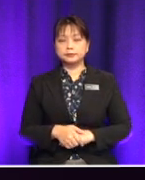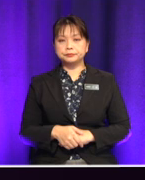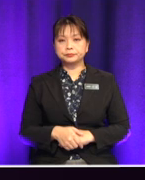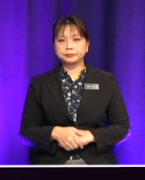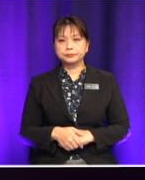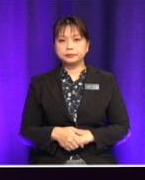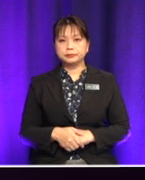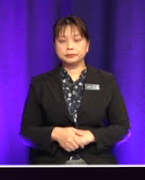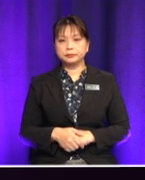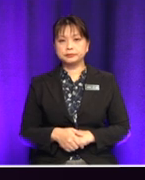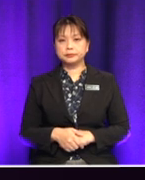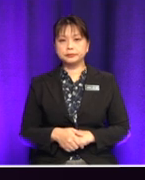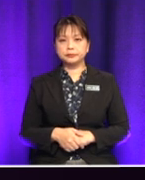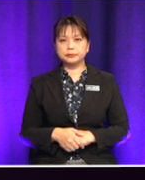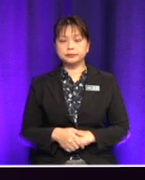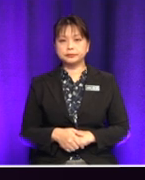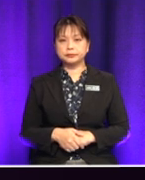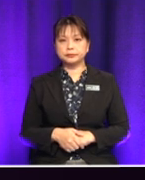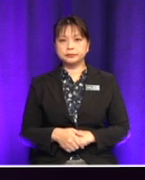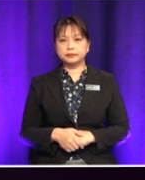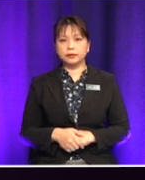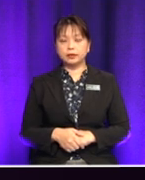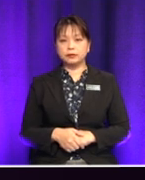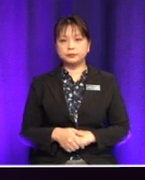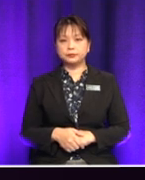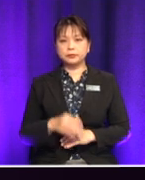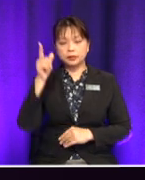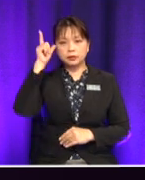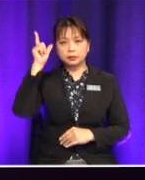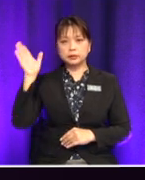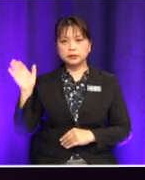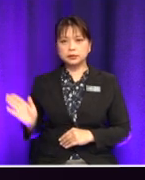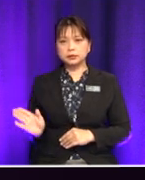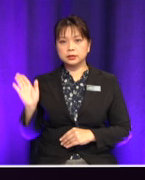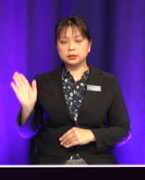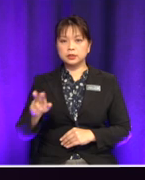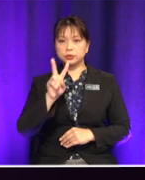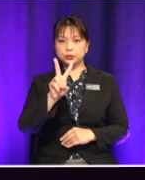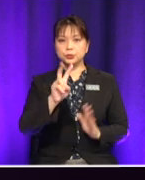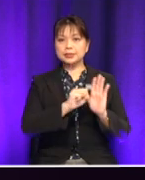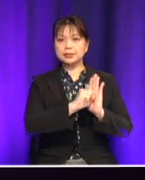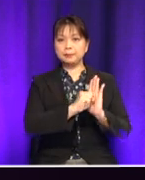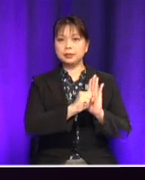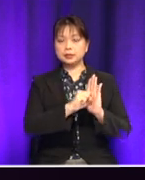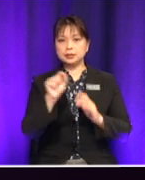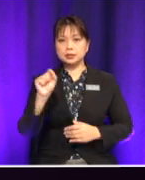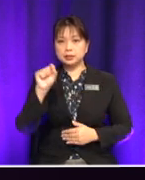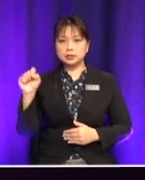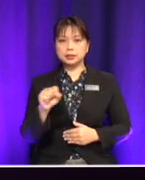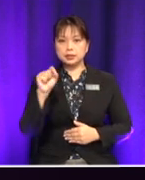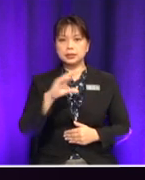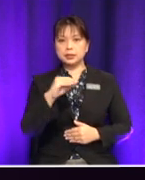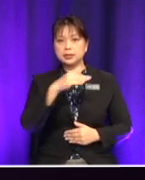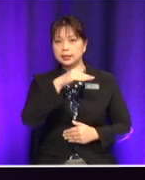will be the best reminder to get the best answer. Mm-hmm. All right? So these two symbols are crucial, guys. The circle for the keywords and the